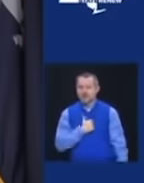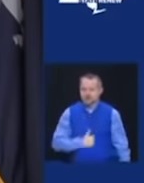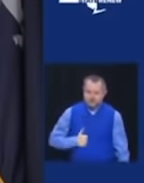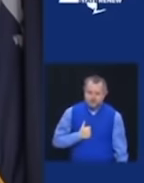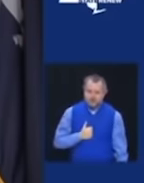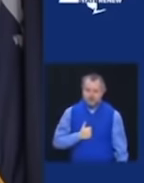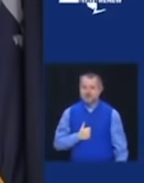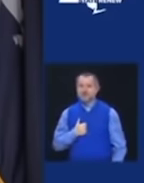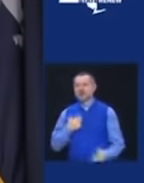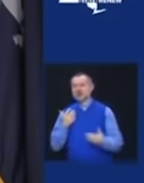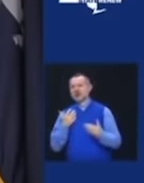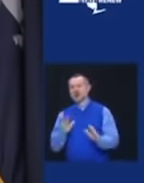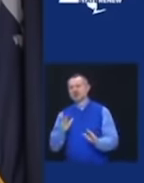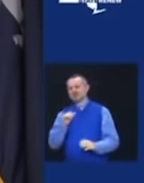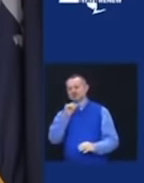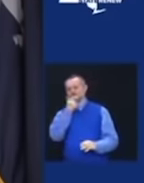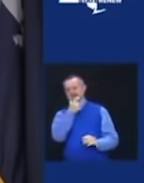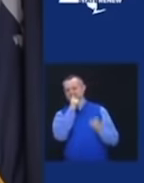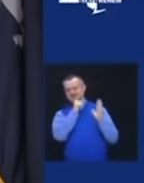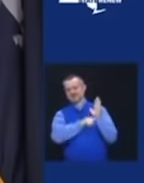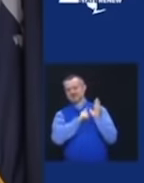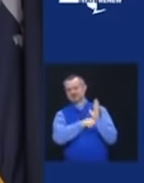office actually review the facts.